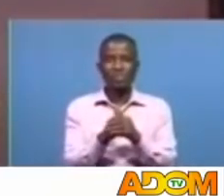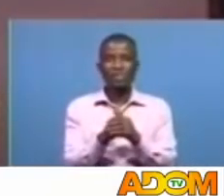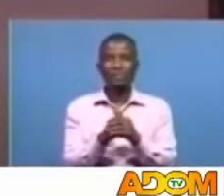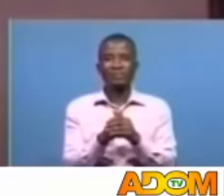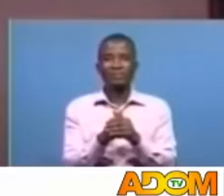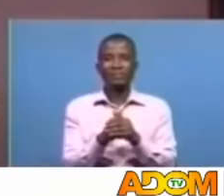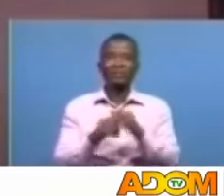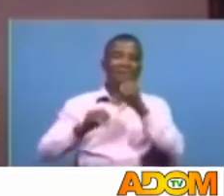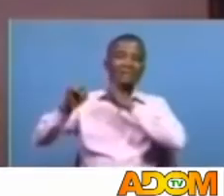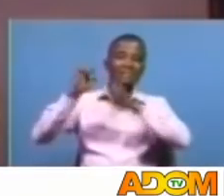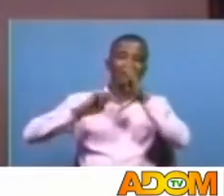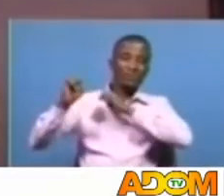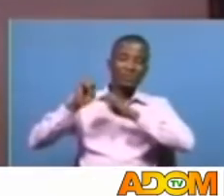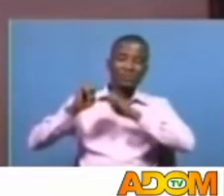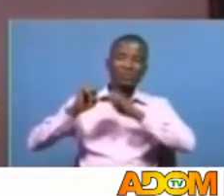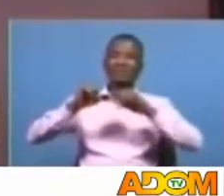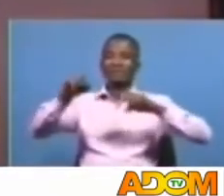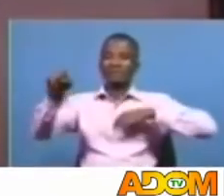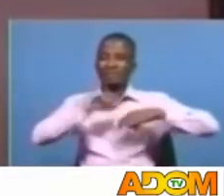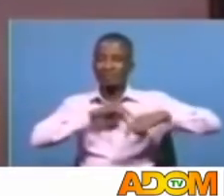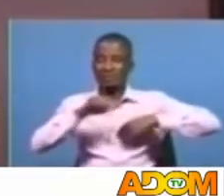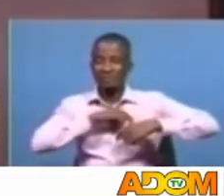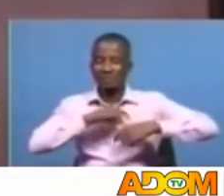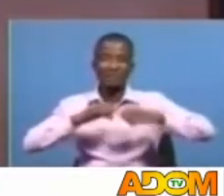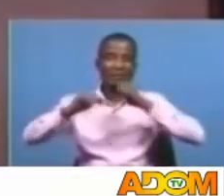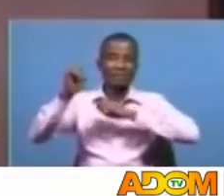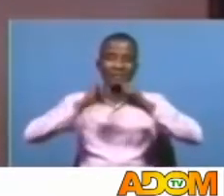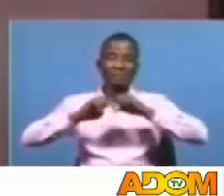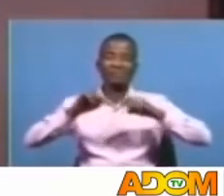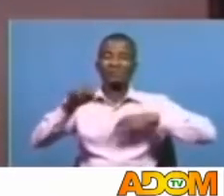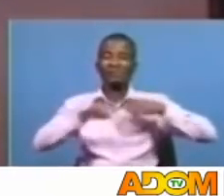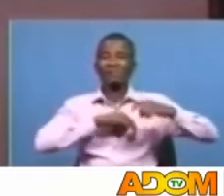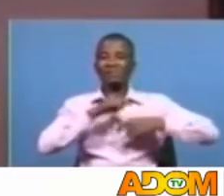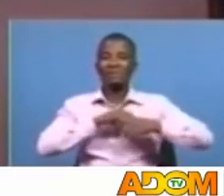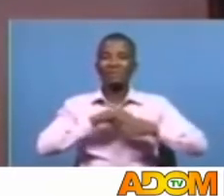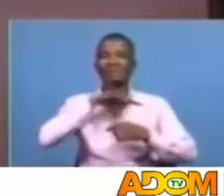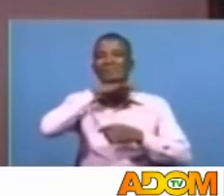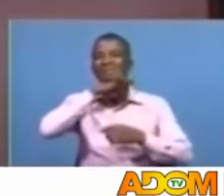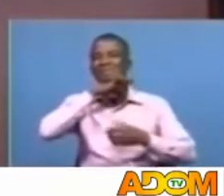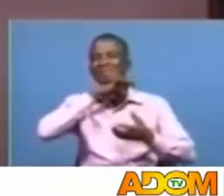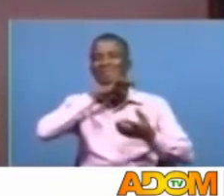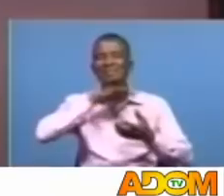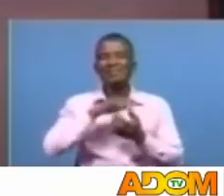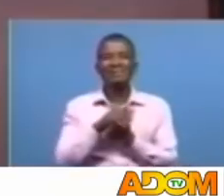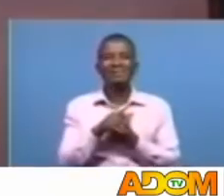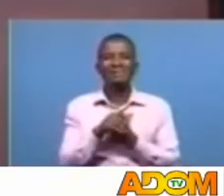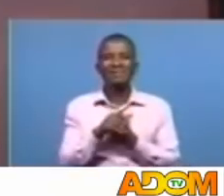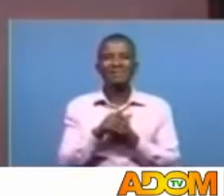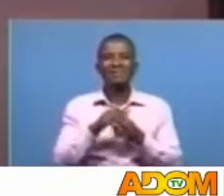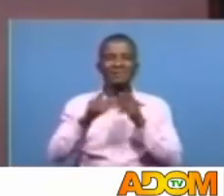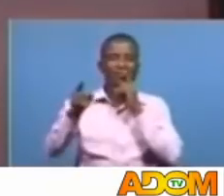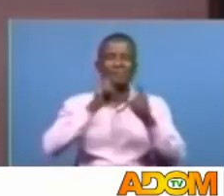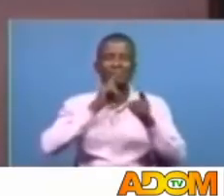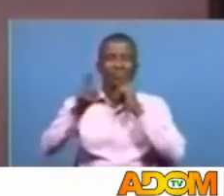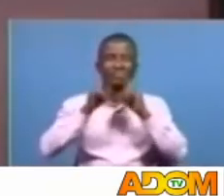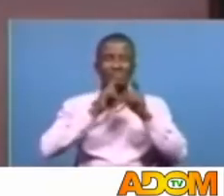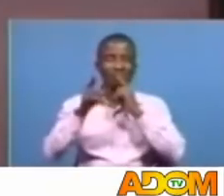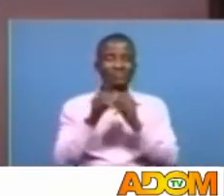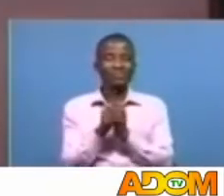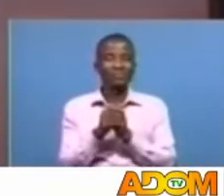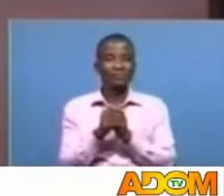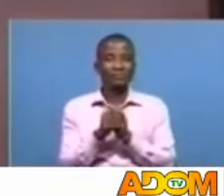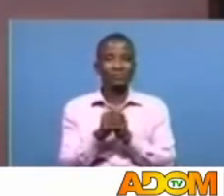earlier arguments and the introduction of irrelevant provisions for the consideration of this